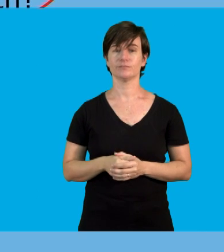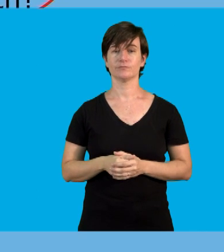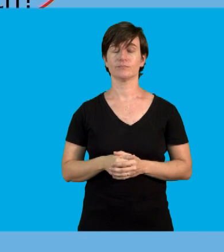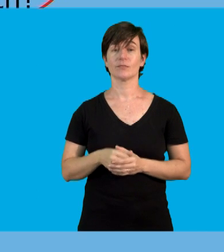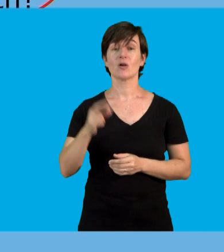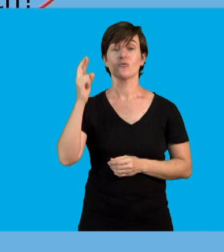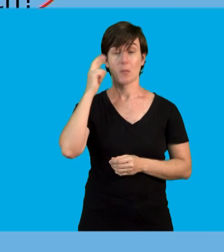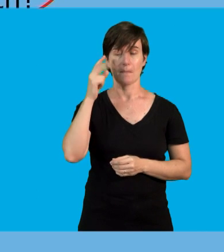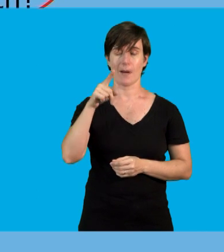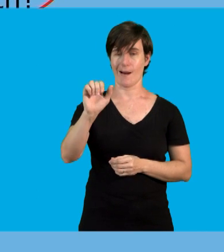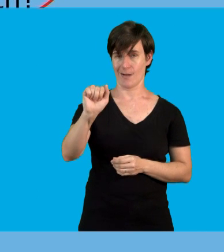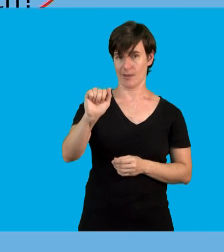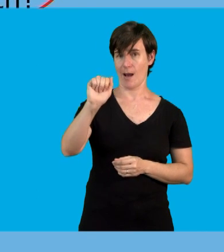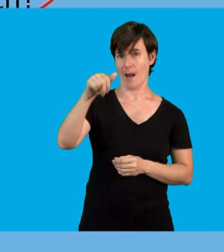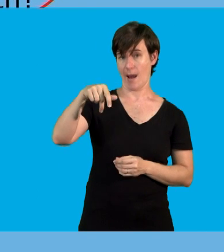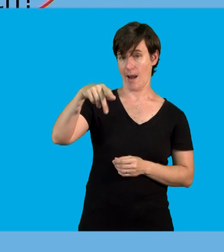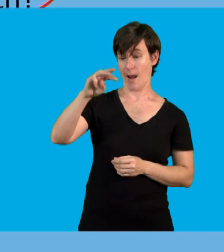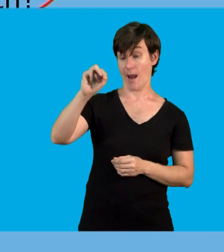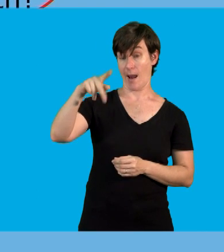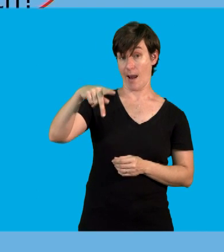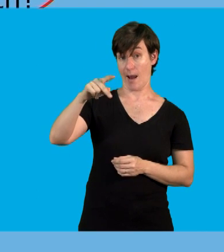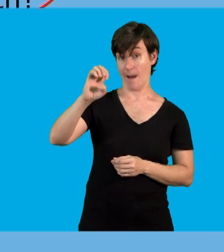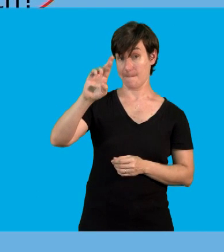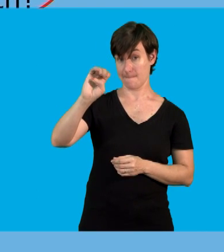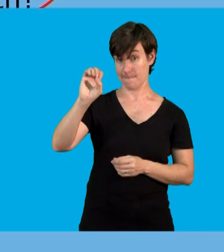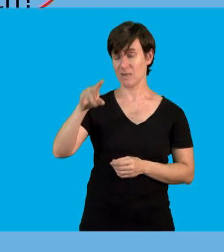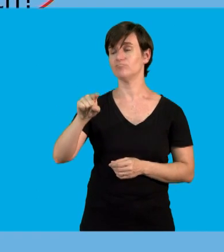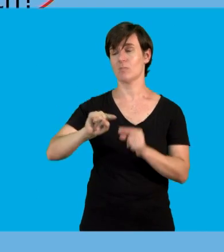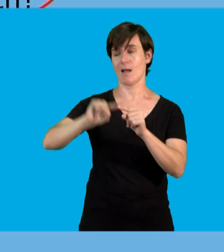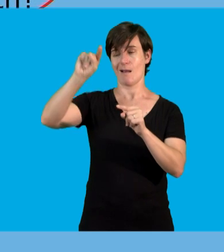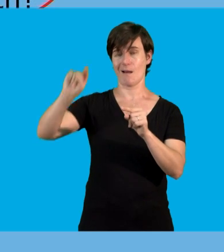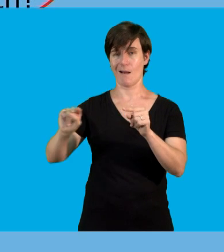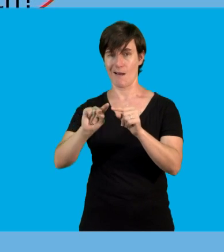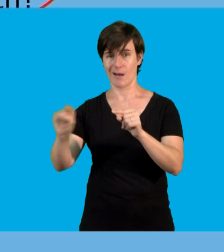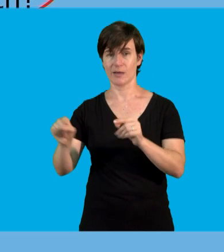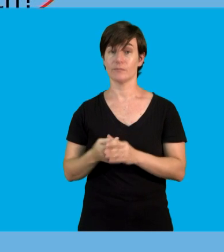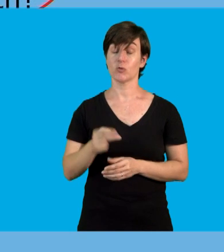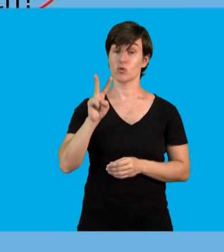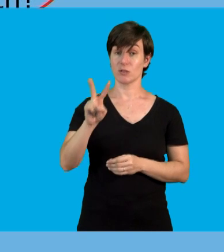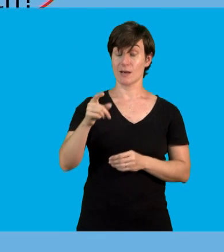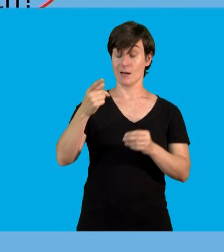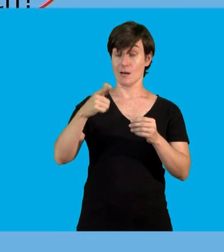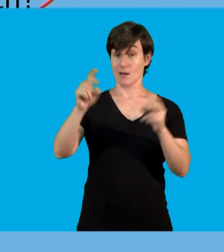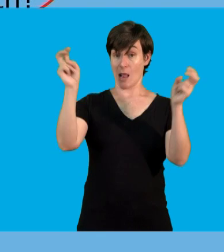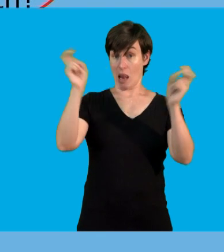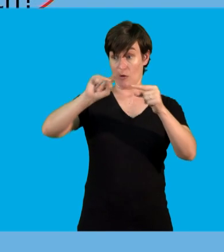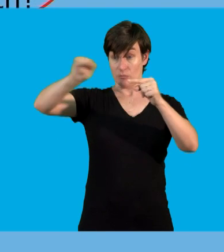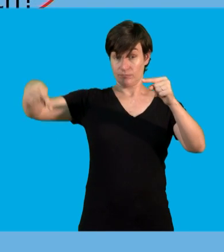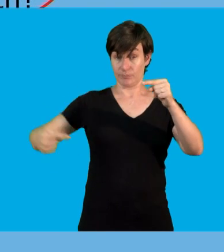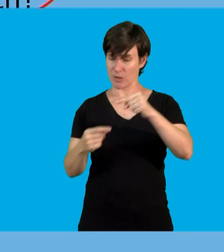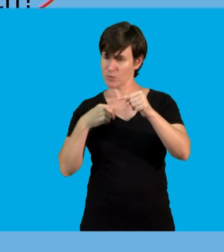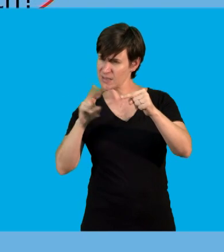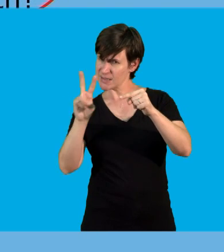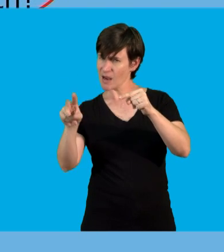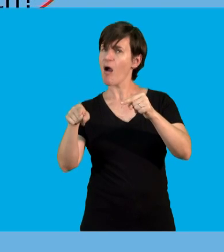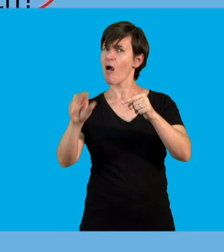And remember the symbol is going to be A. So what you're going to be seeing in an electric circuit to show that an